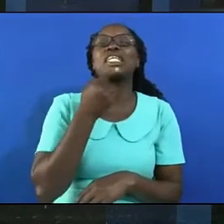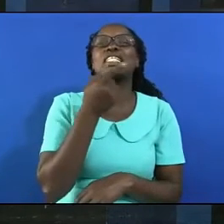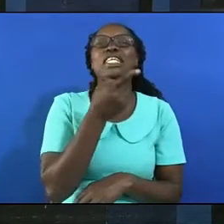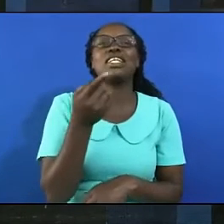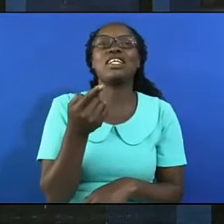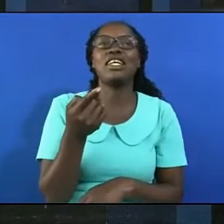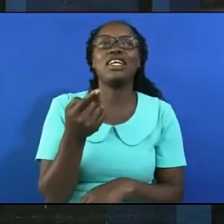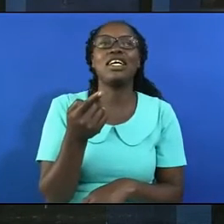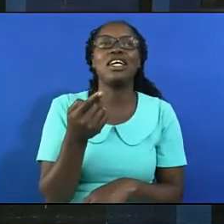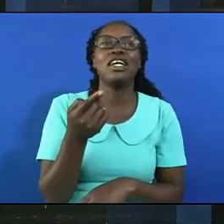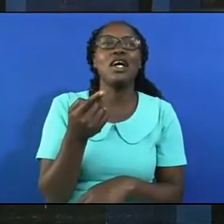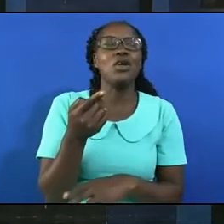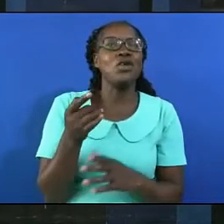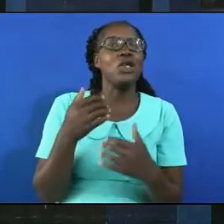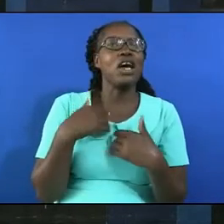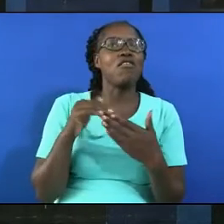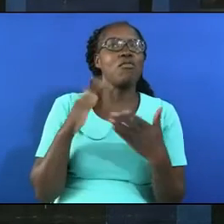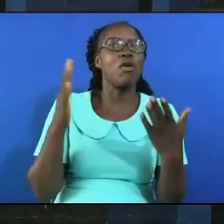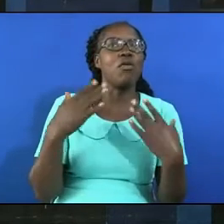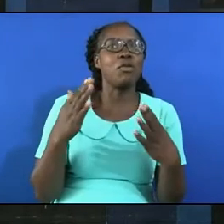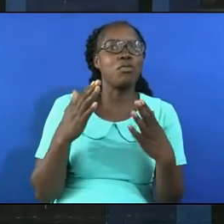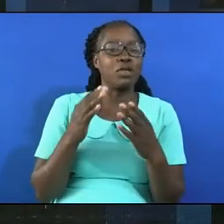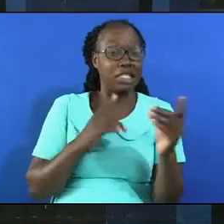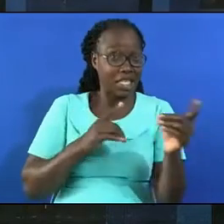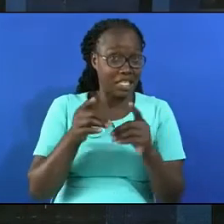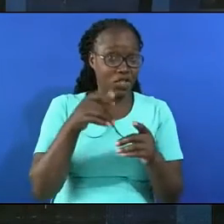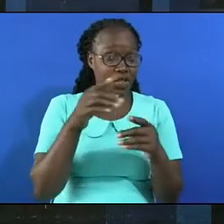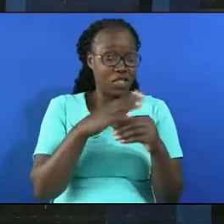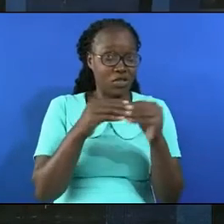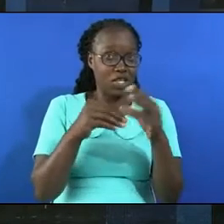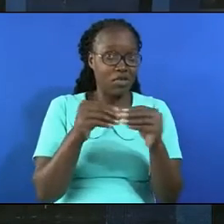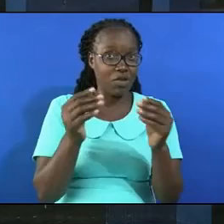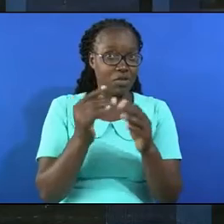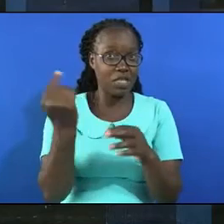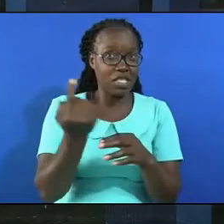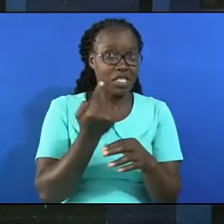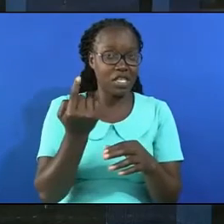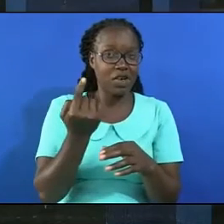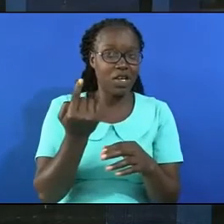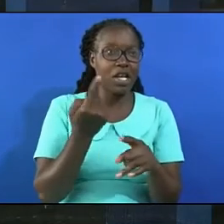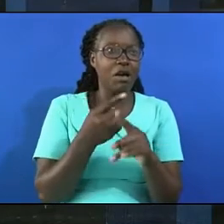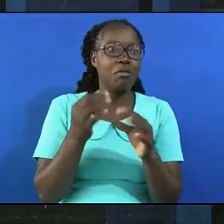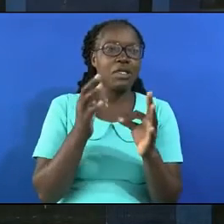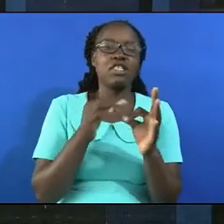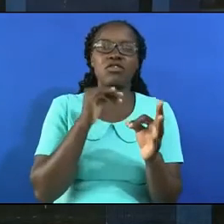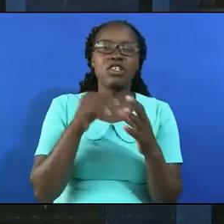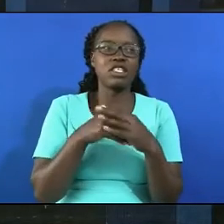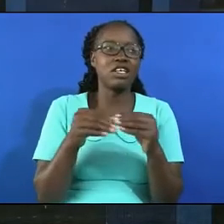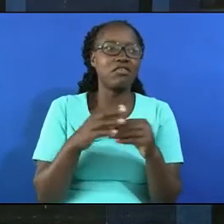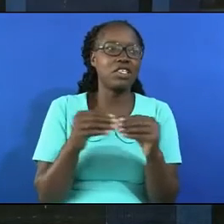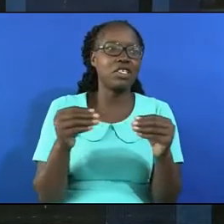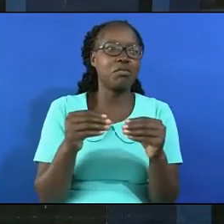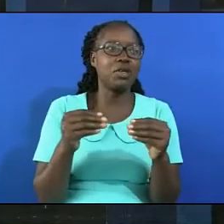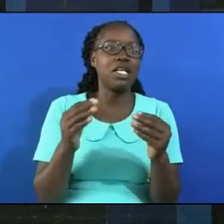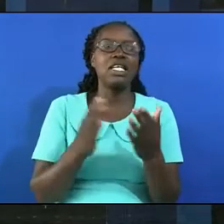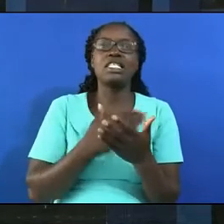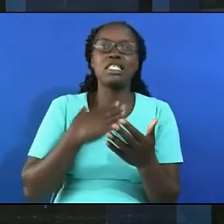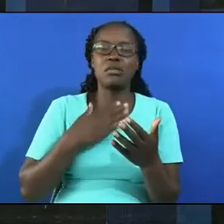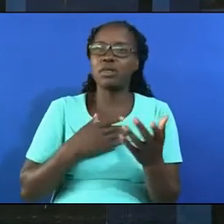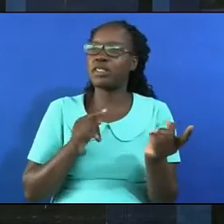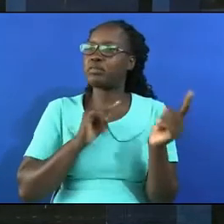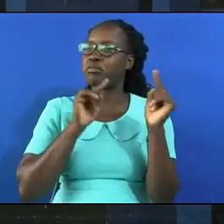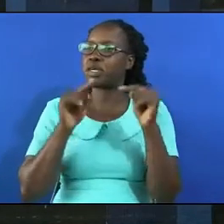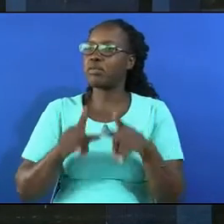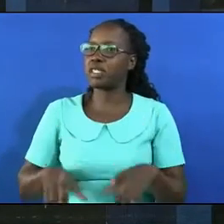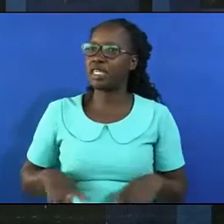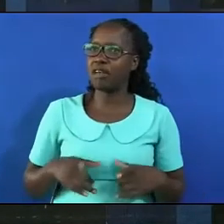you, you will attract more people your direction when you are comfortable being single. But when you are not comfortable, somebody comes to